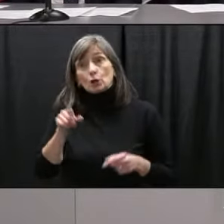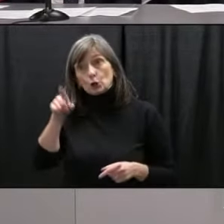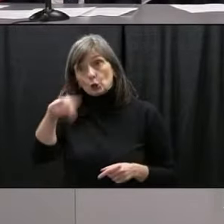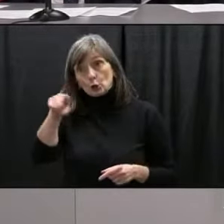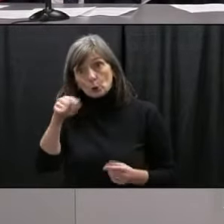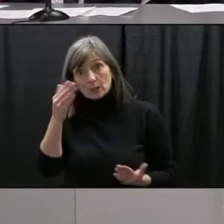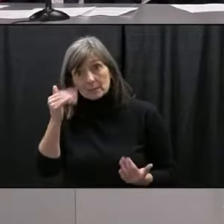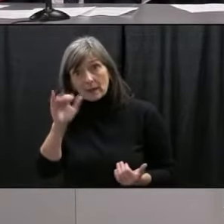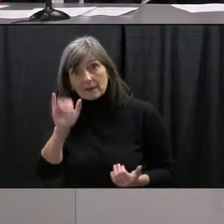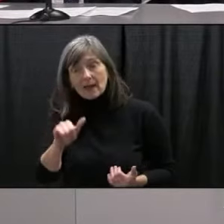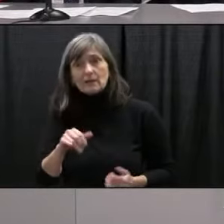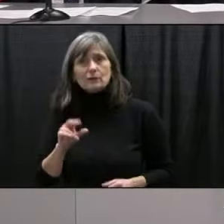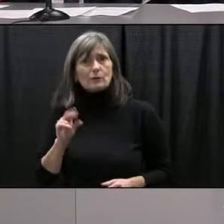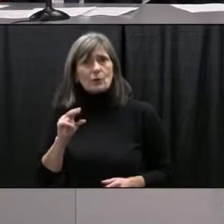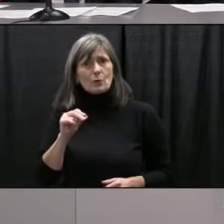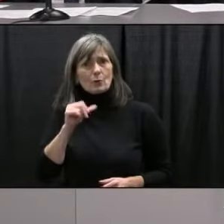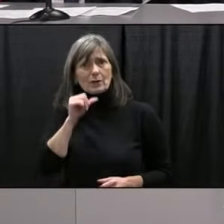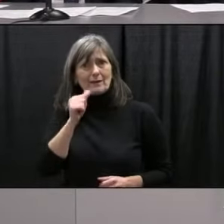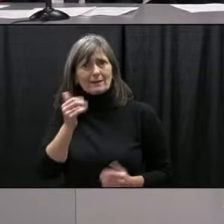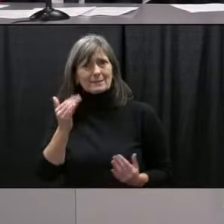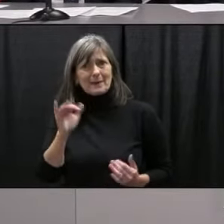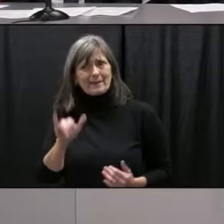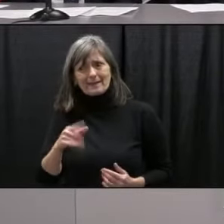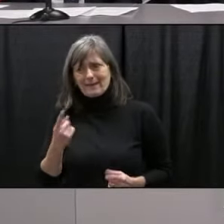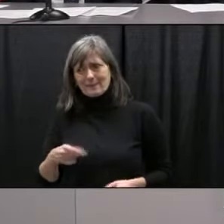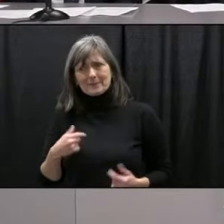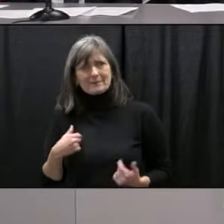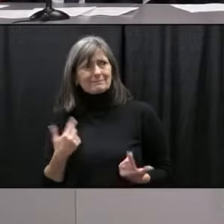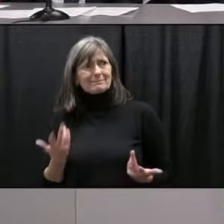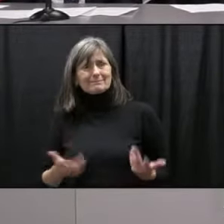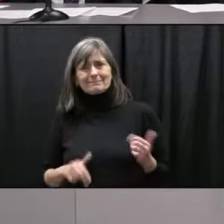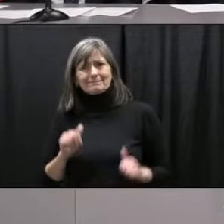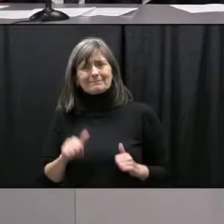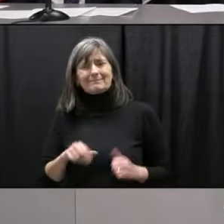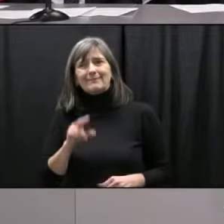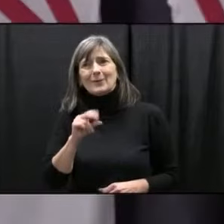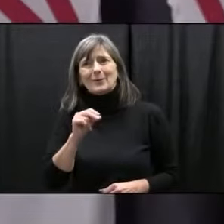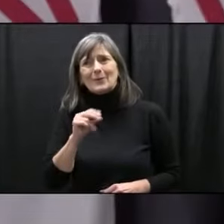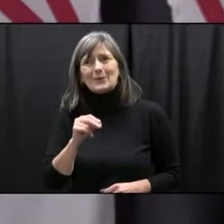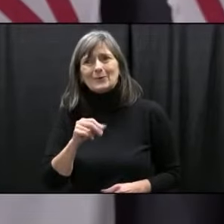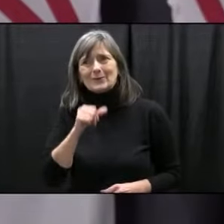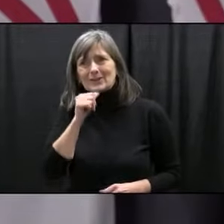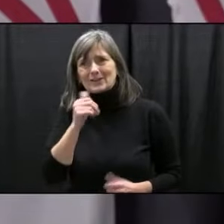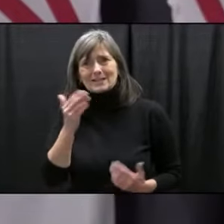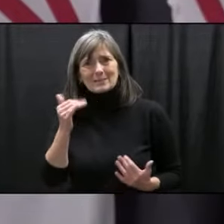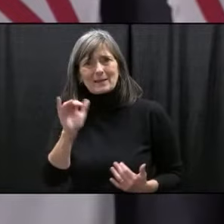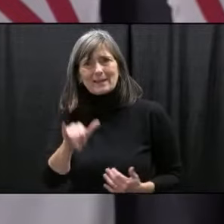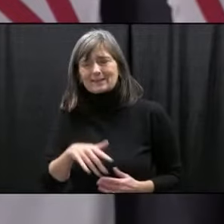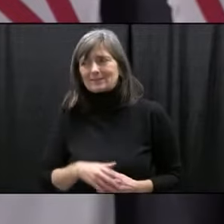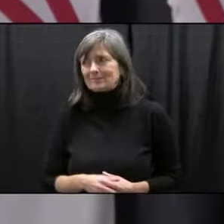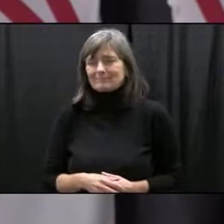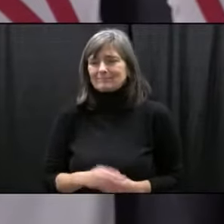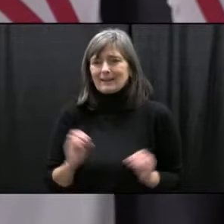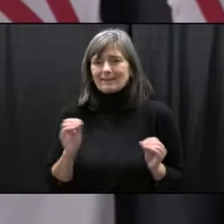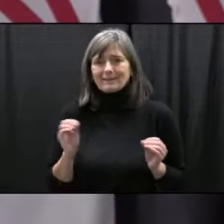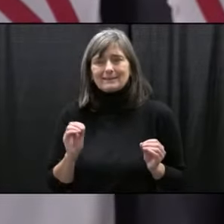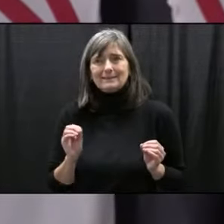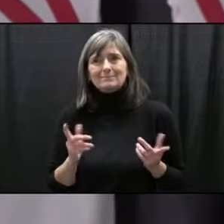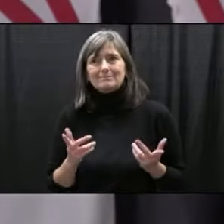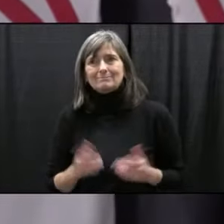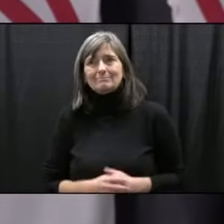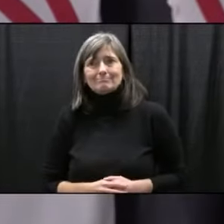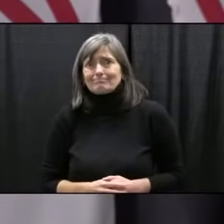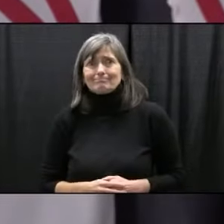No, none of this was expected. Certainly, we weren't expecting any of this, but frankly,